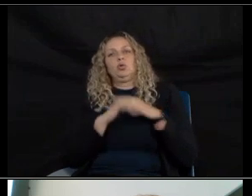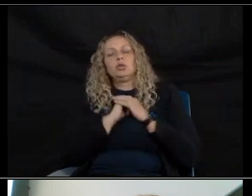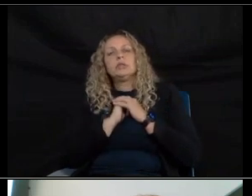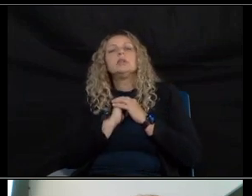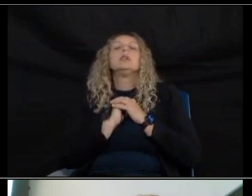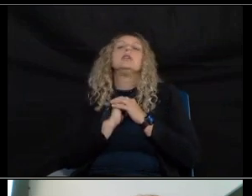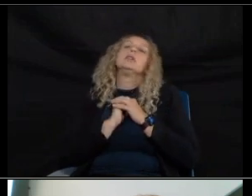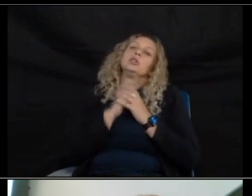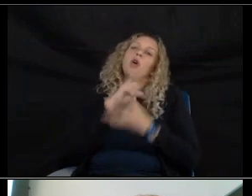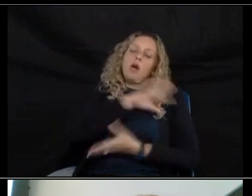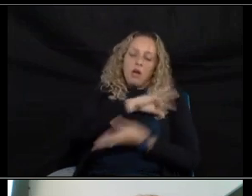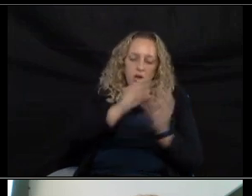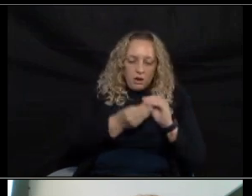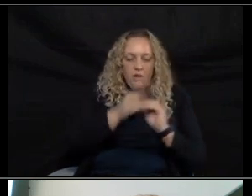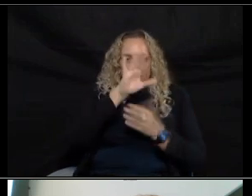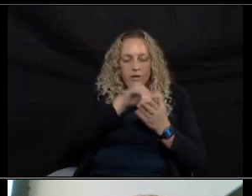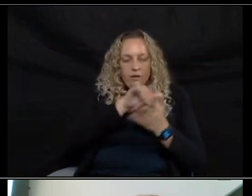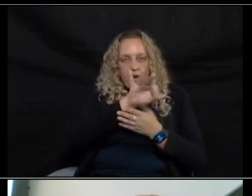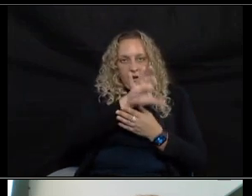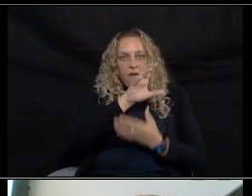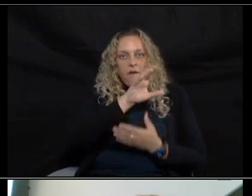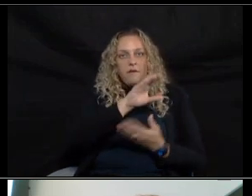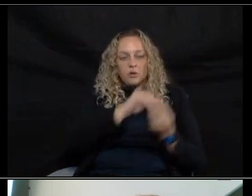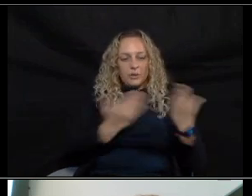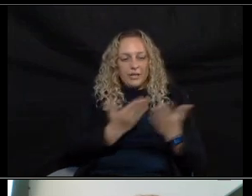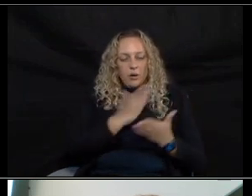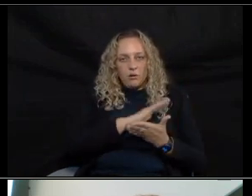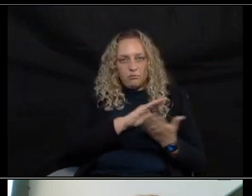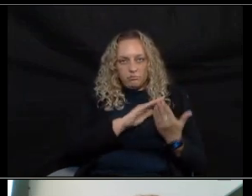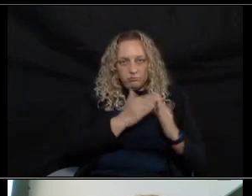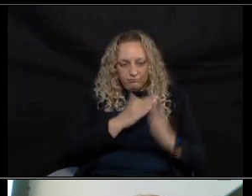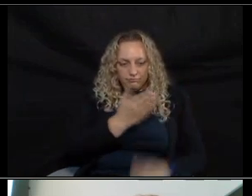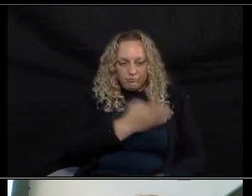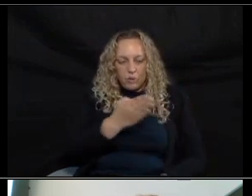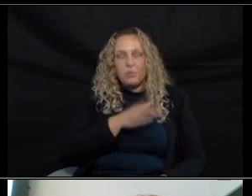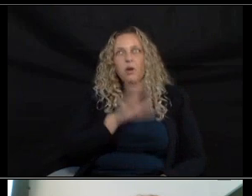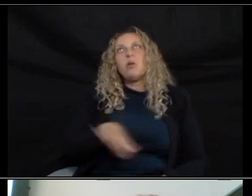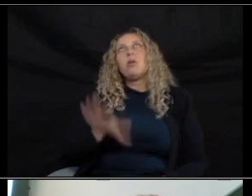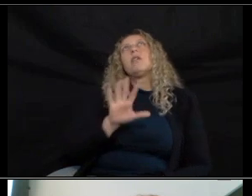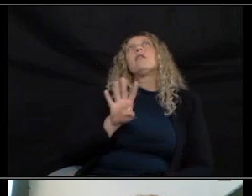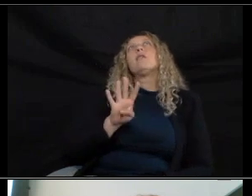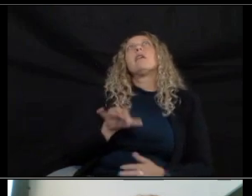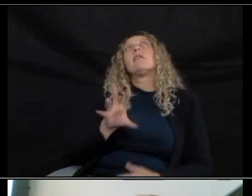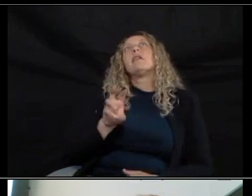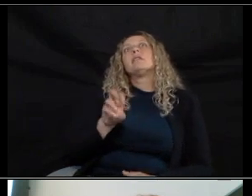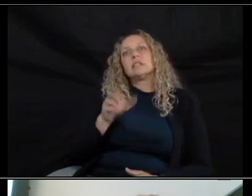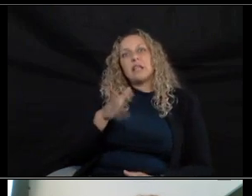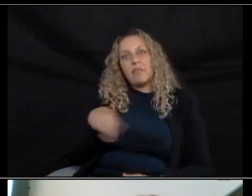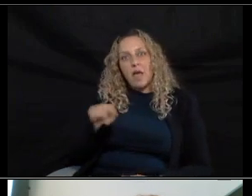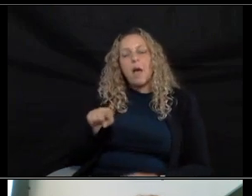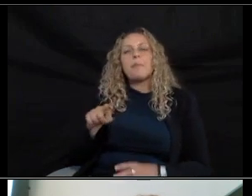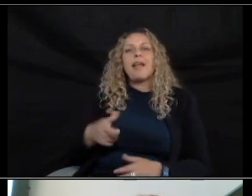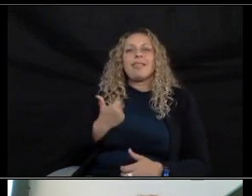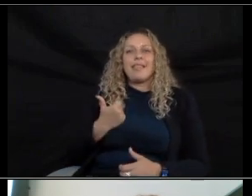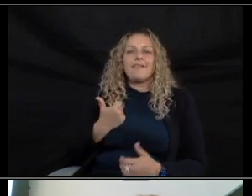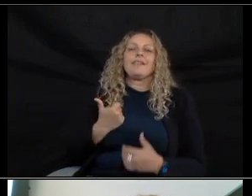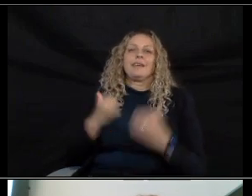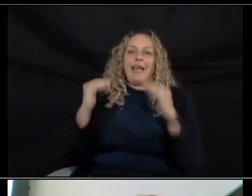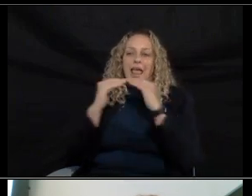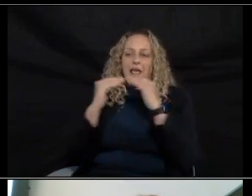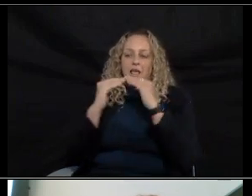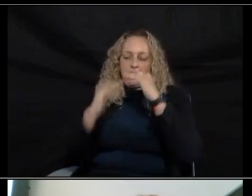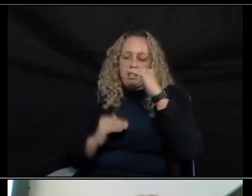the 5,594 students in Boynton Beach, roughly 4,560 of them are living at or below the